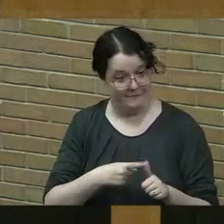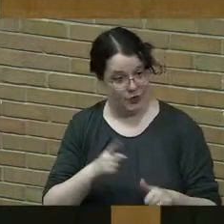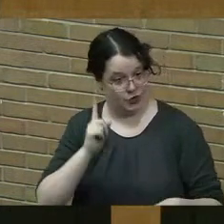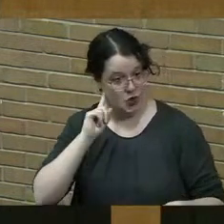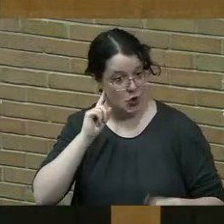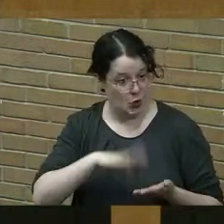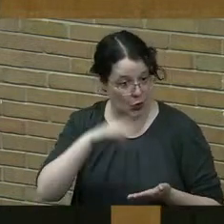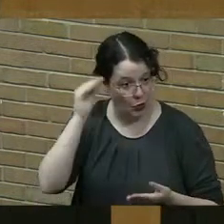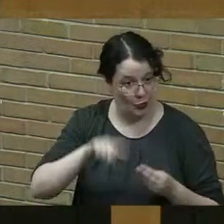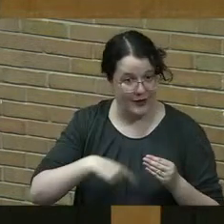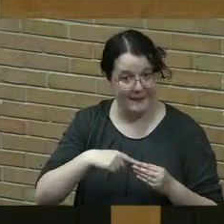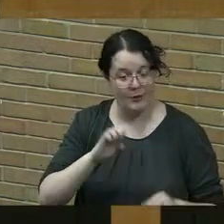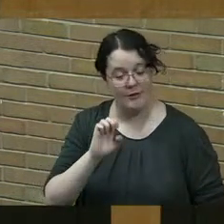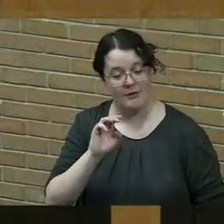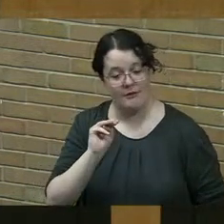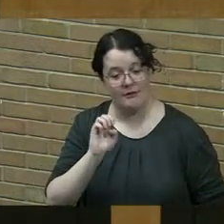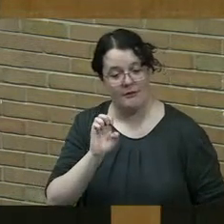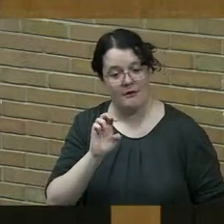ash borer,